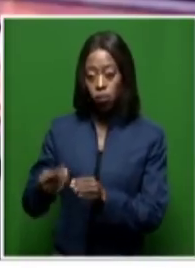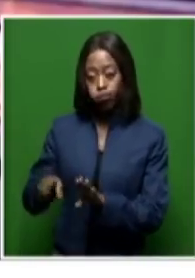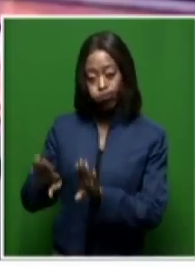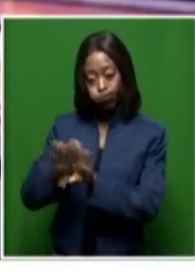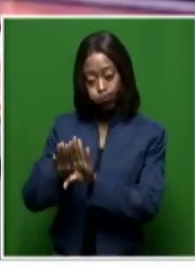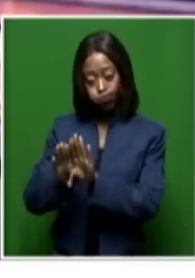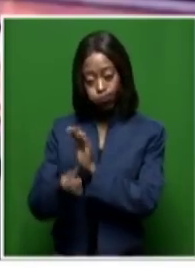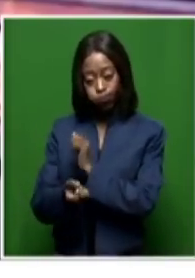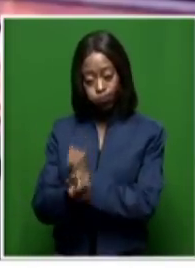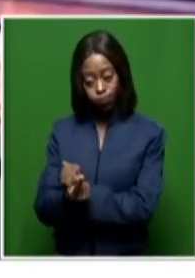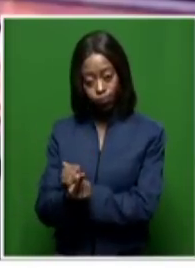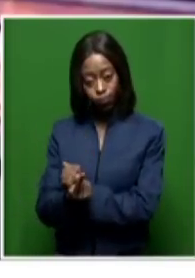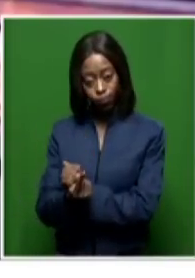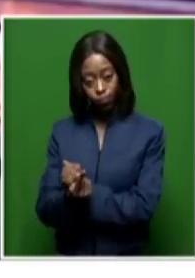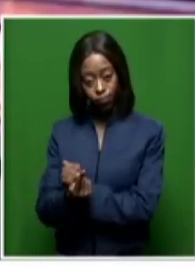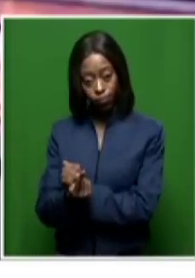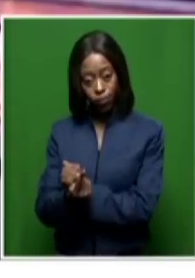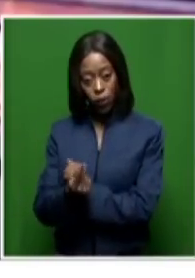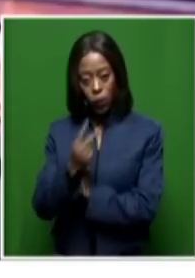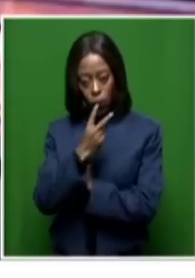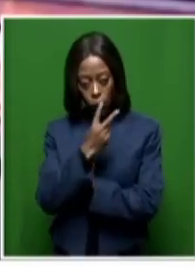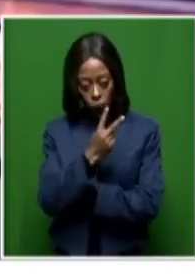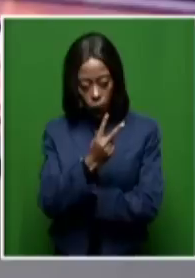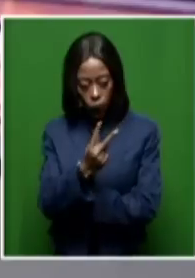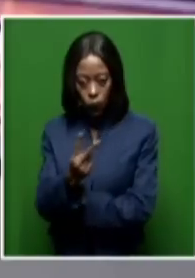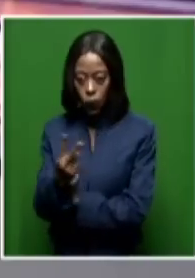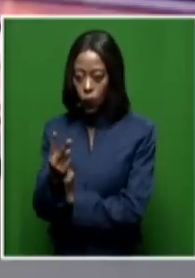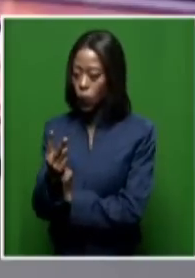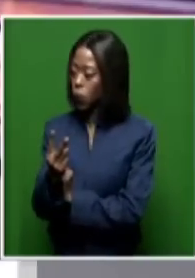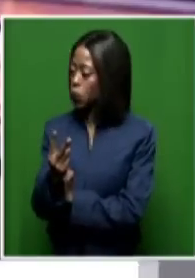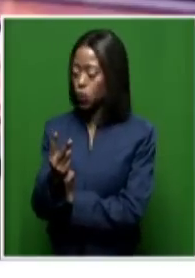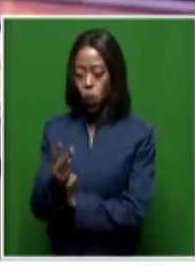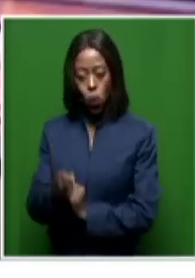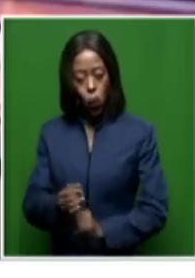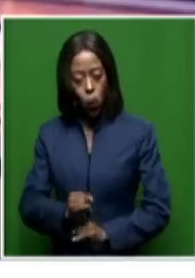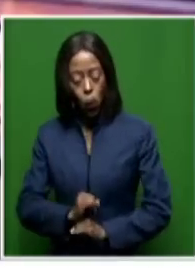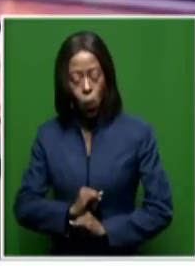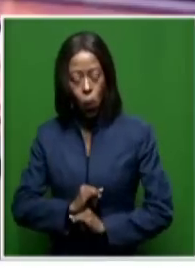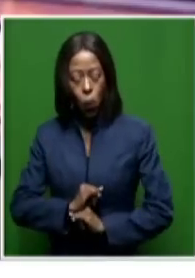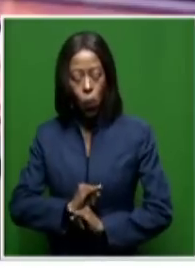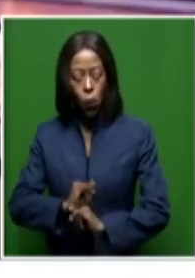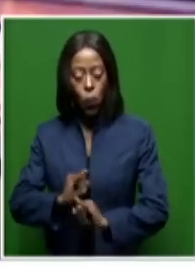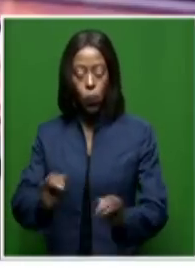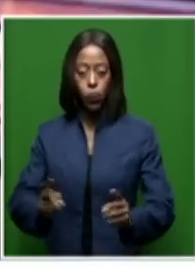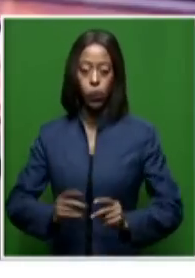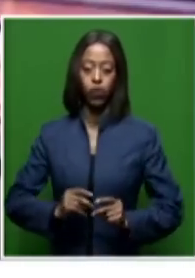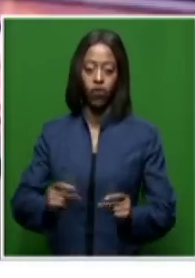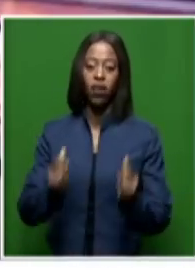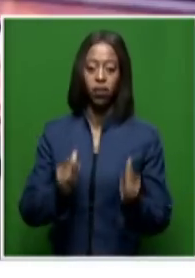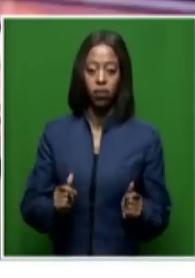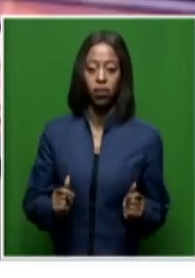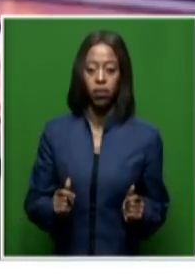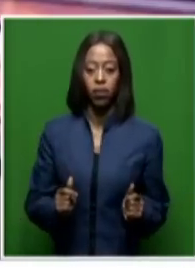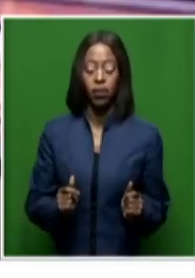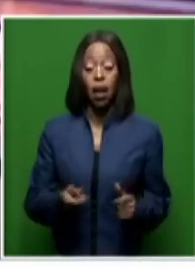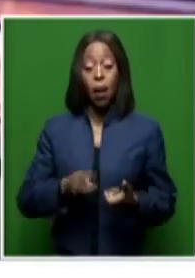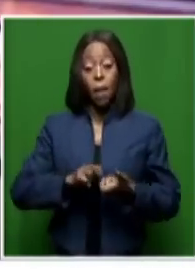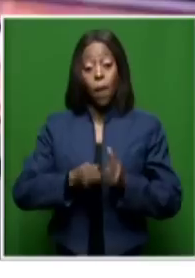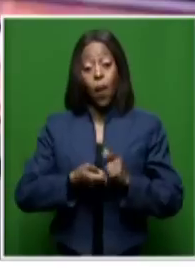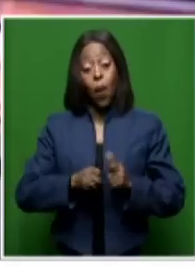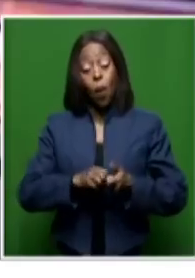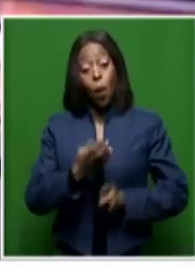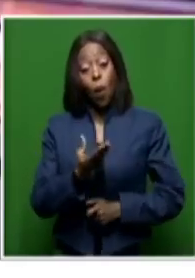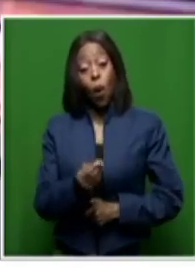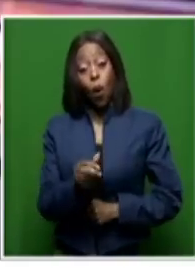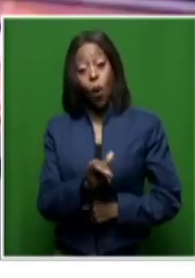lockdown, we witnessed the intensification of that. And a part of the problem was, among